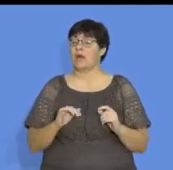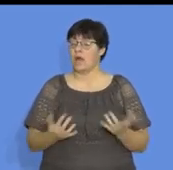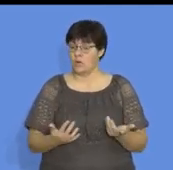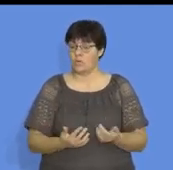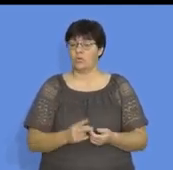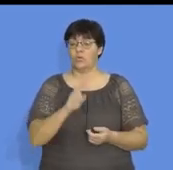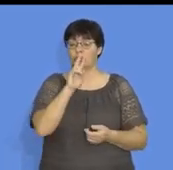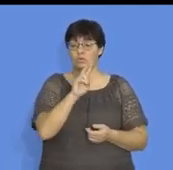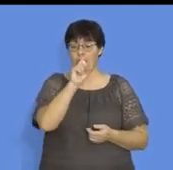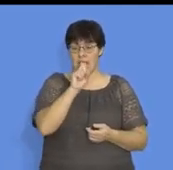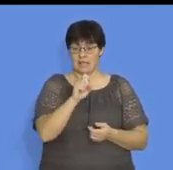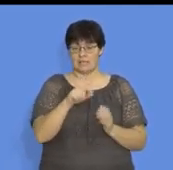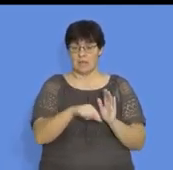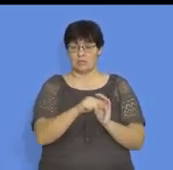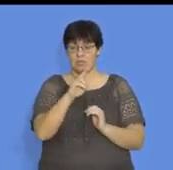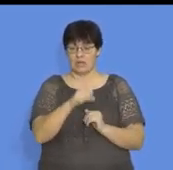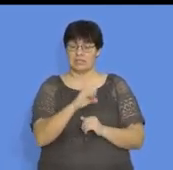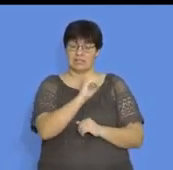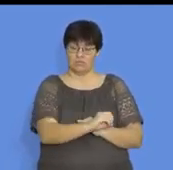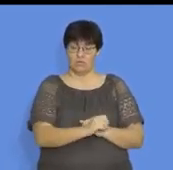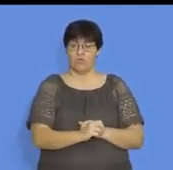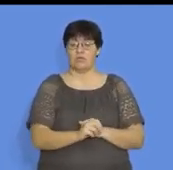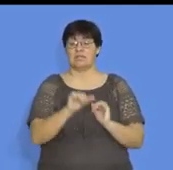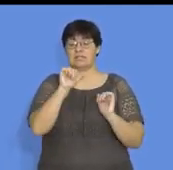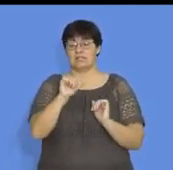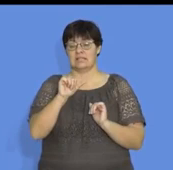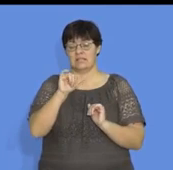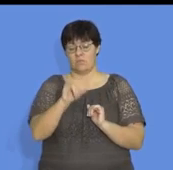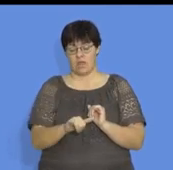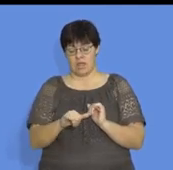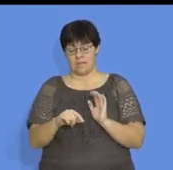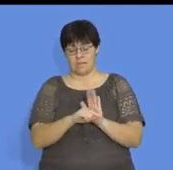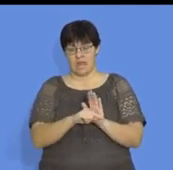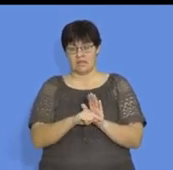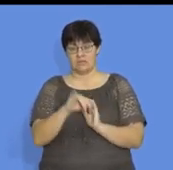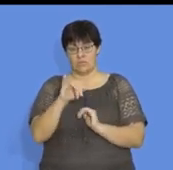2x minus 2x will be 0. 6y minus